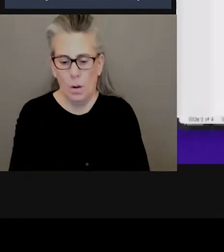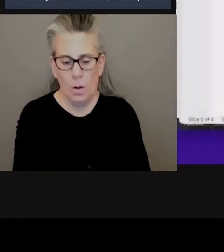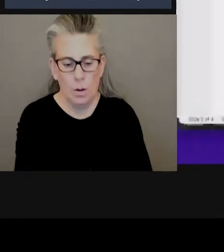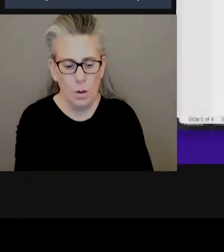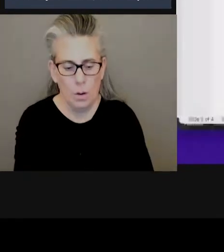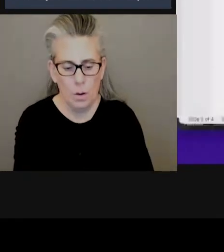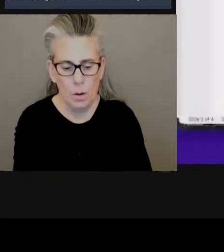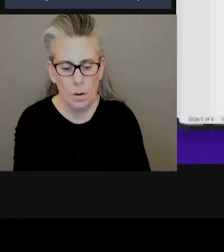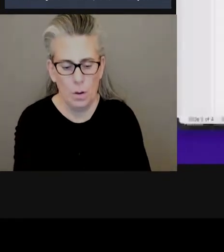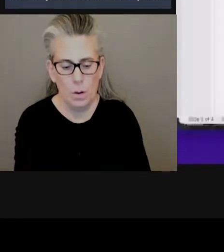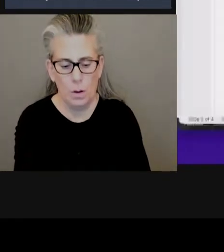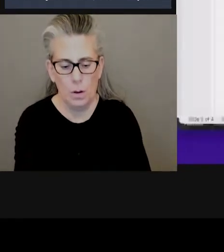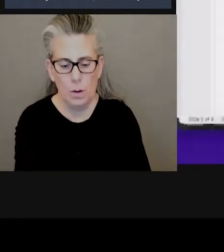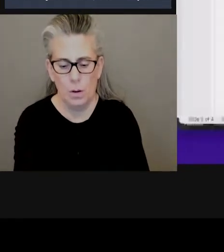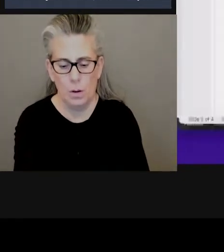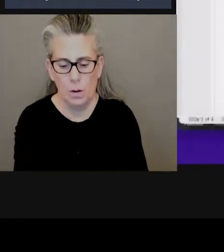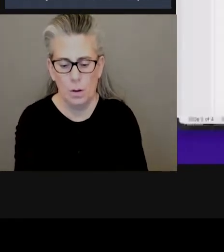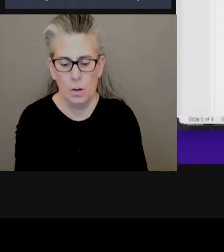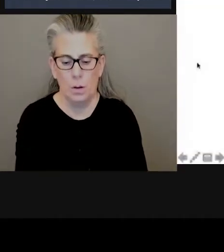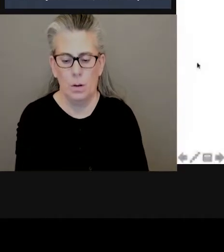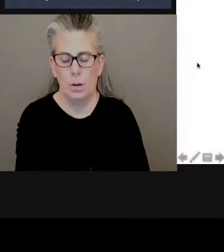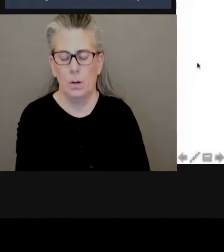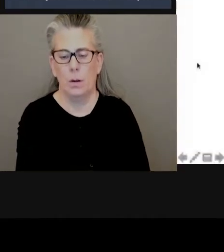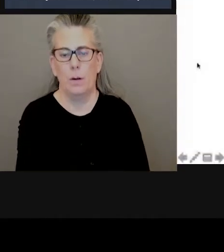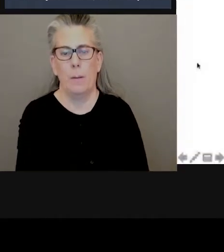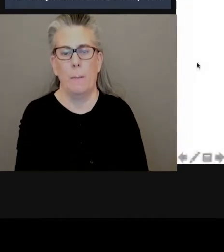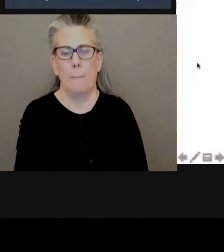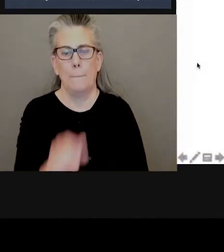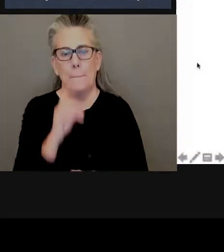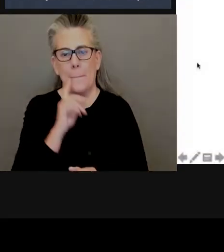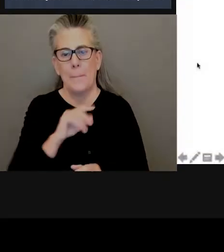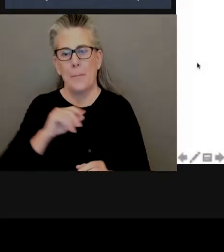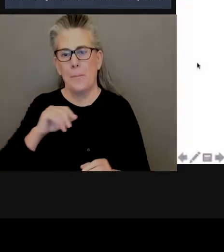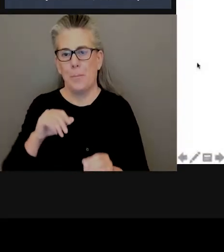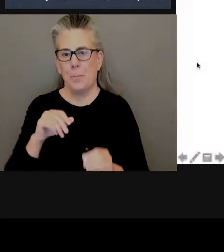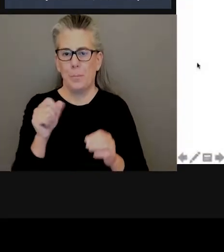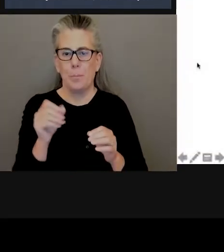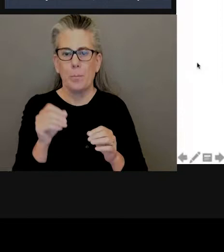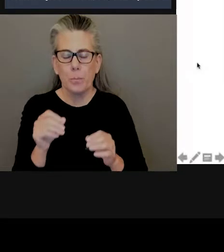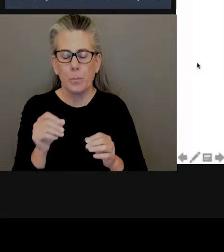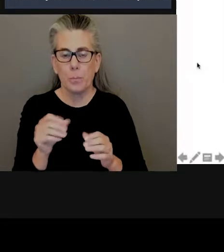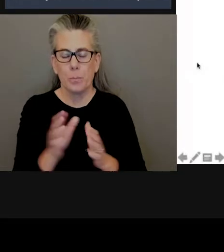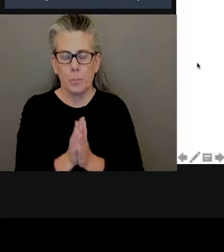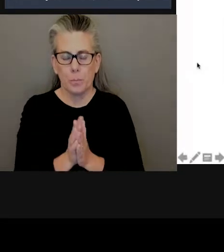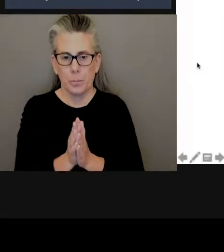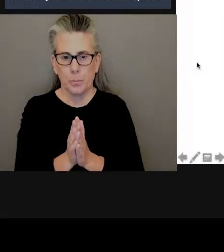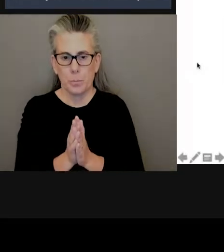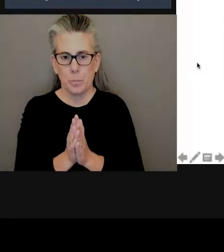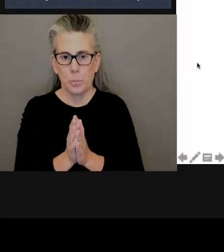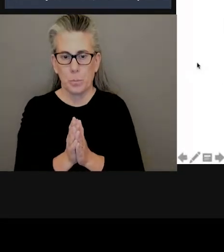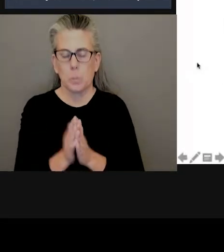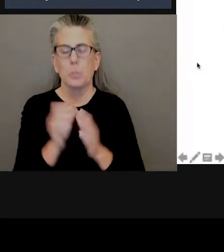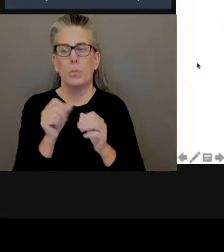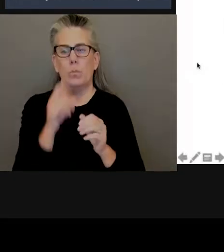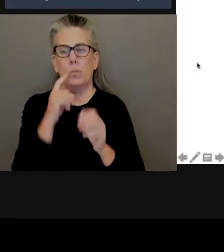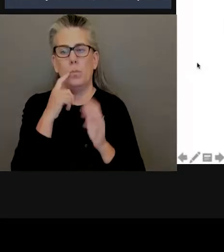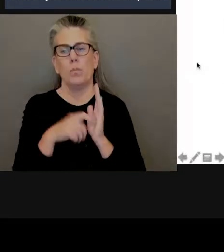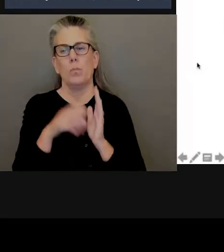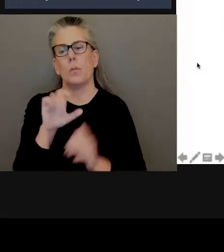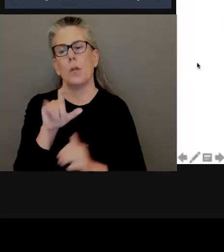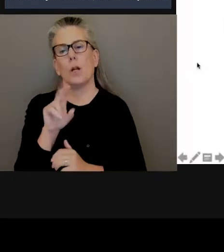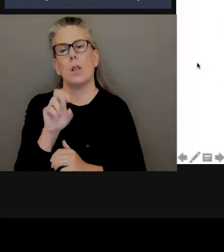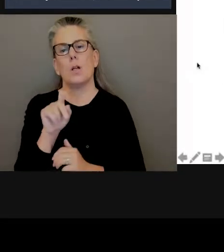Now in the screen, if you see, right, the outer boundary is basically the Kubernetes cluster where we have the control